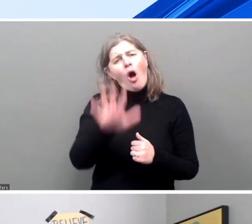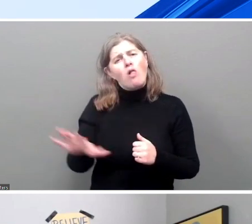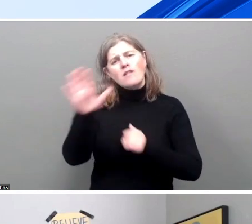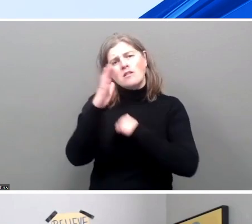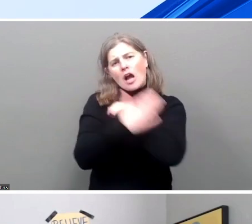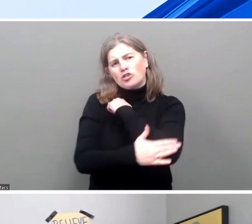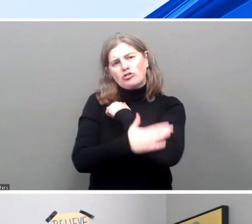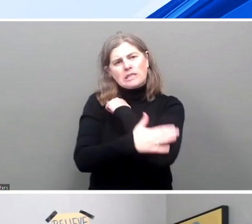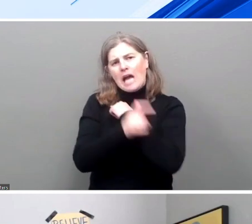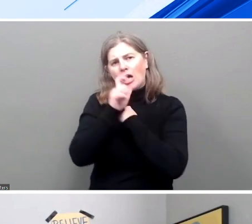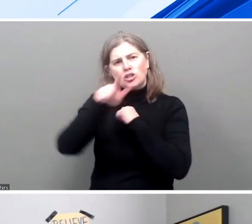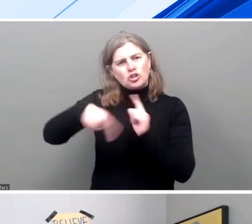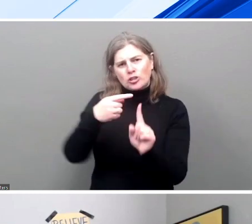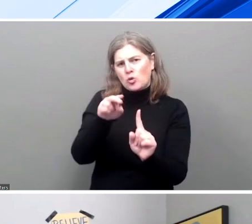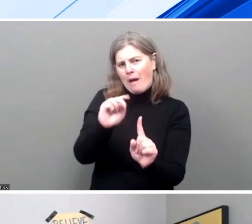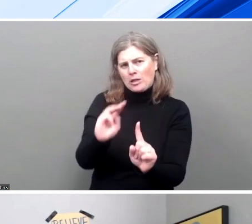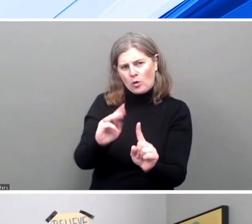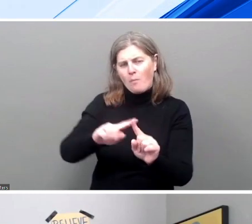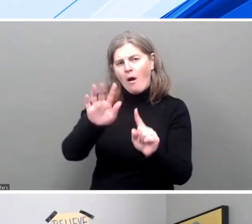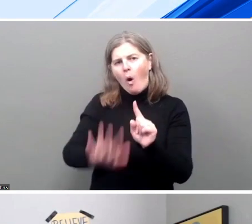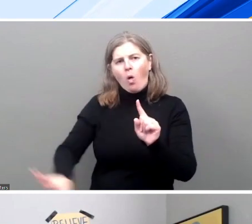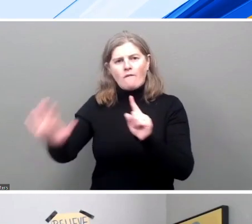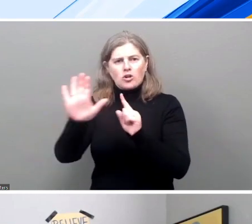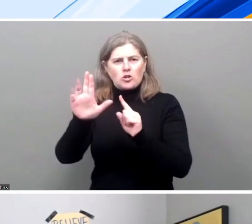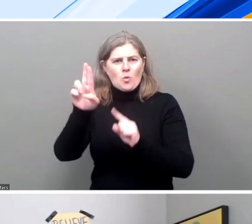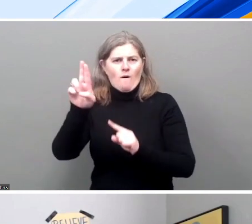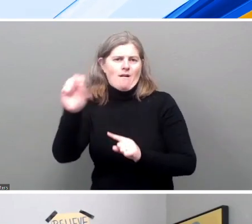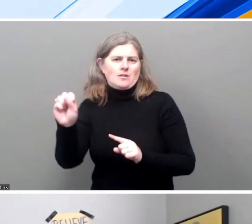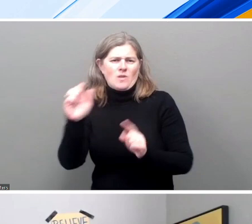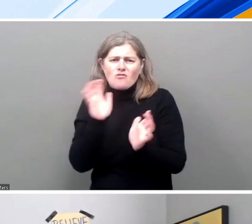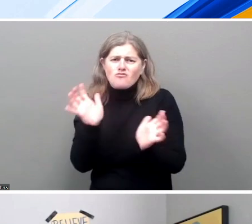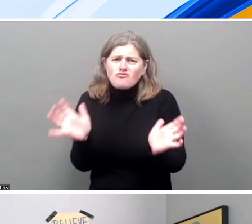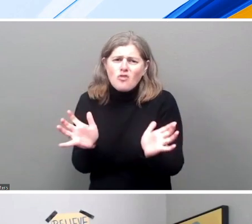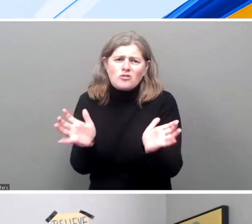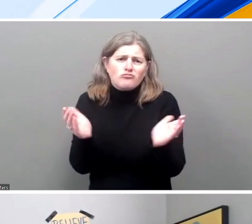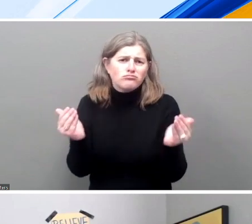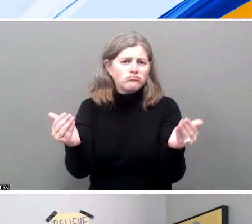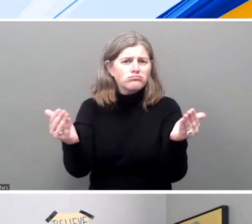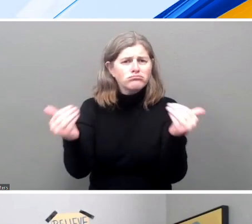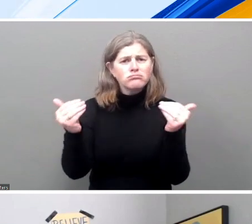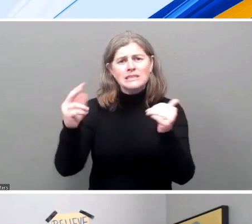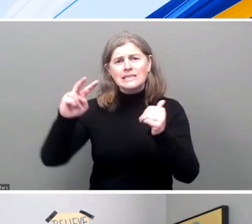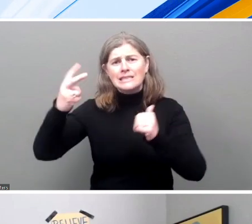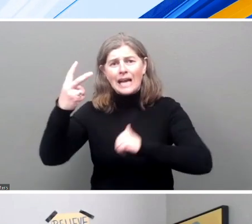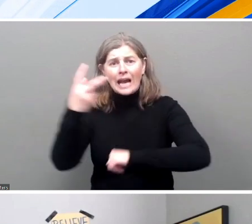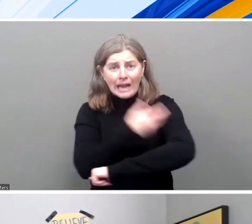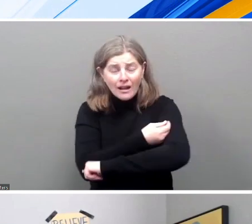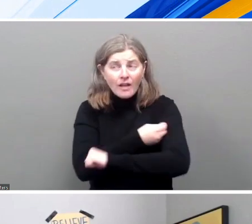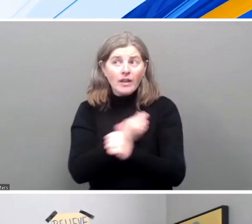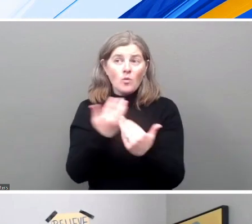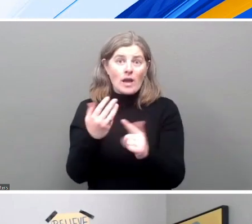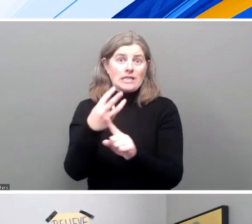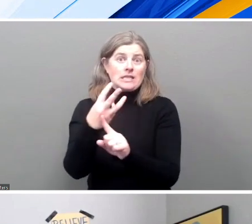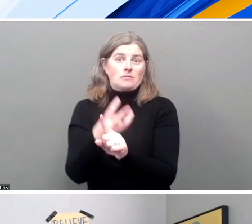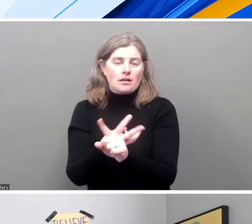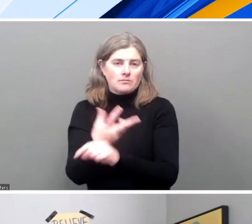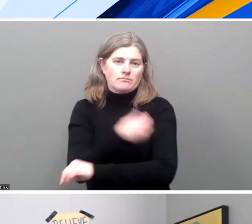this persistent gap, but we would just encourage people to get that second dose, and then after that, their booster.